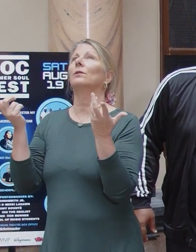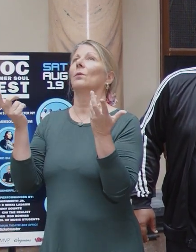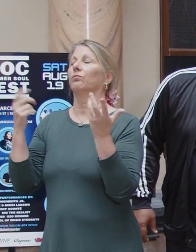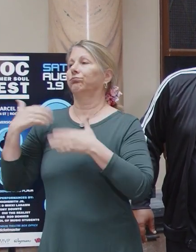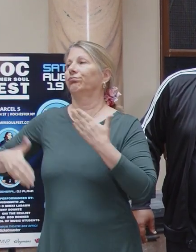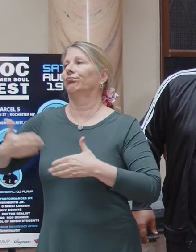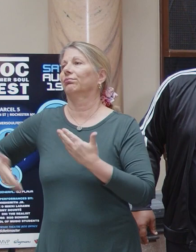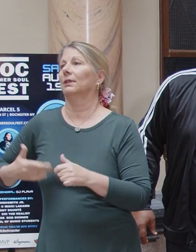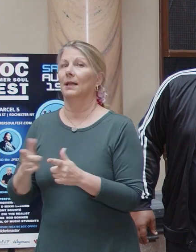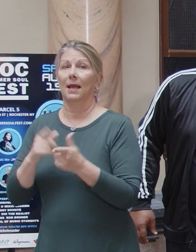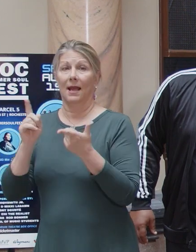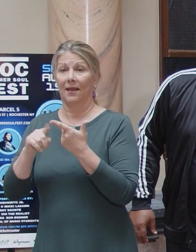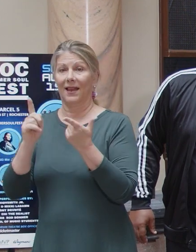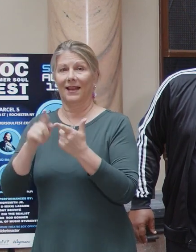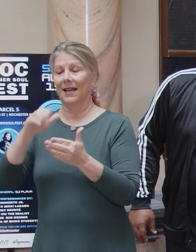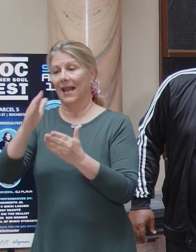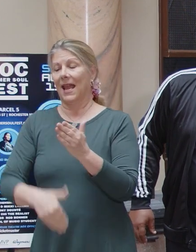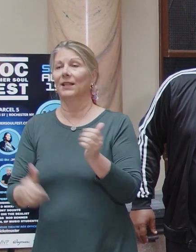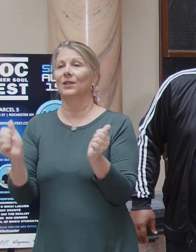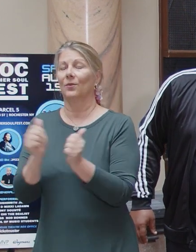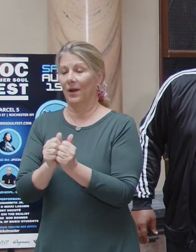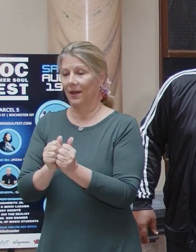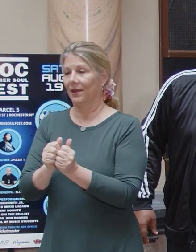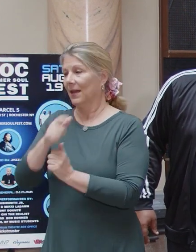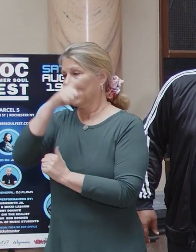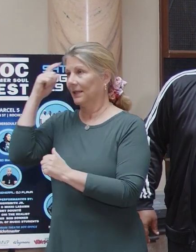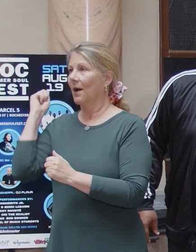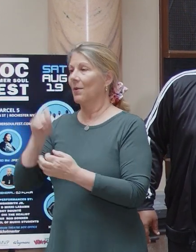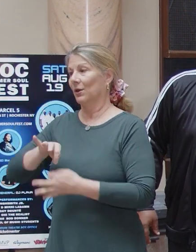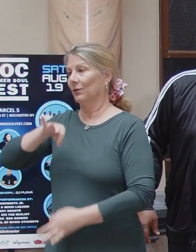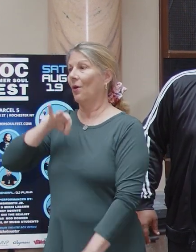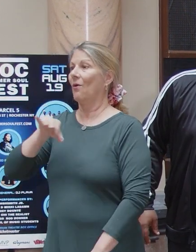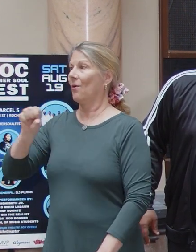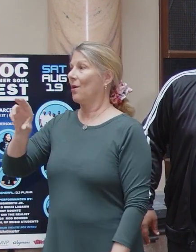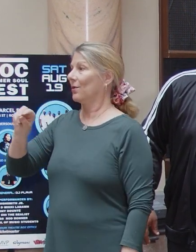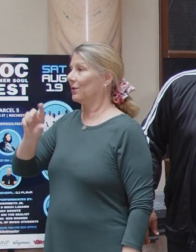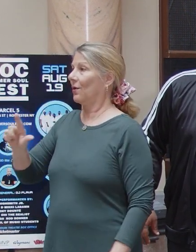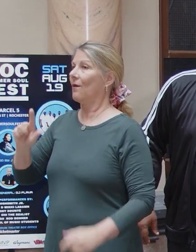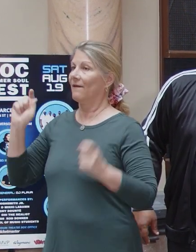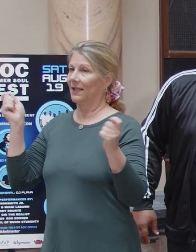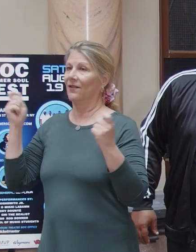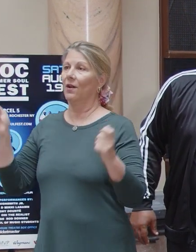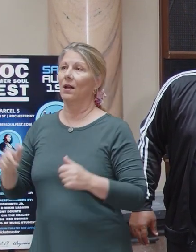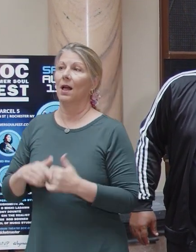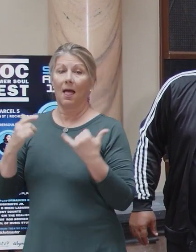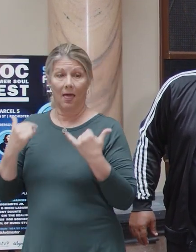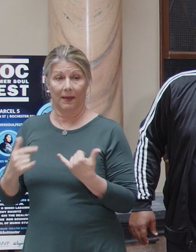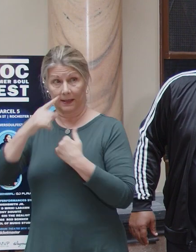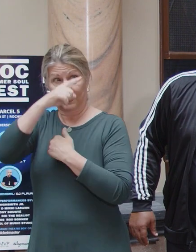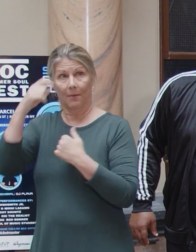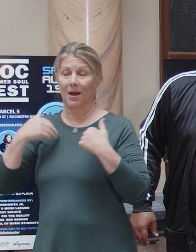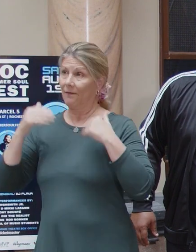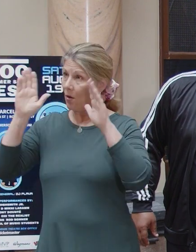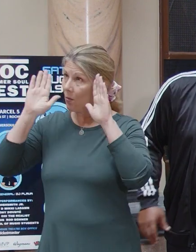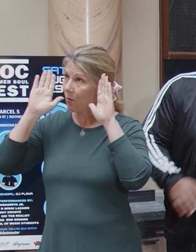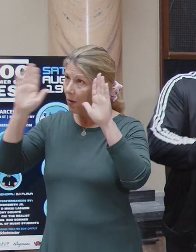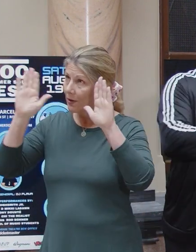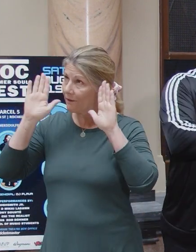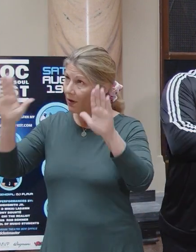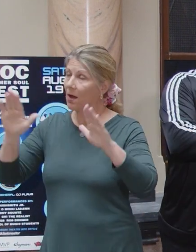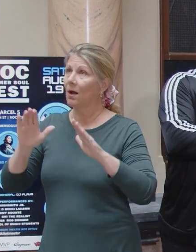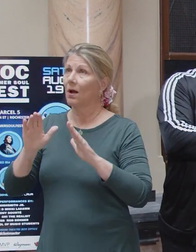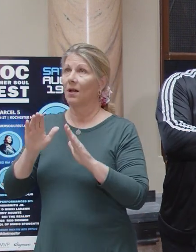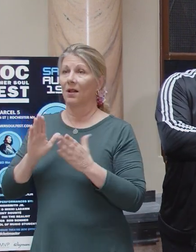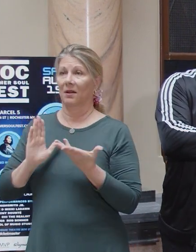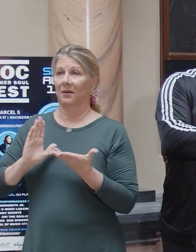out summer with the Summer Soul Fest, so we are happy to be here. This summer, we have a great lineup. I'm not gonna get ahead of Varick. I'm gonna